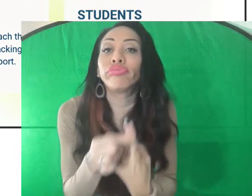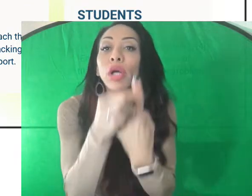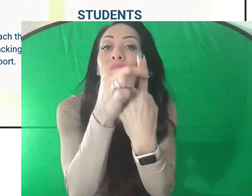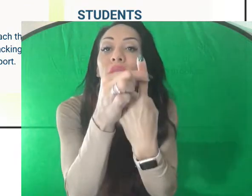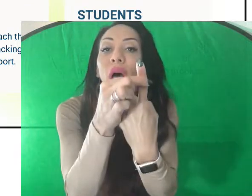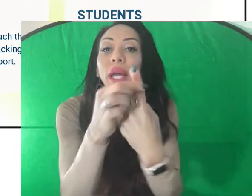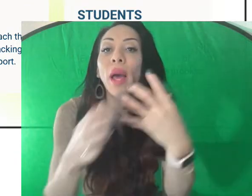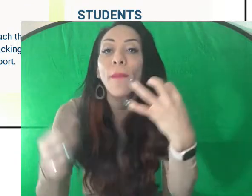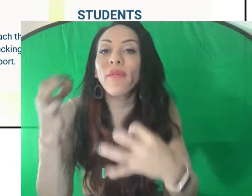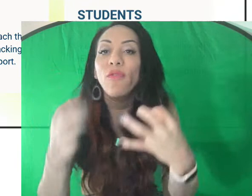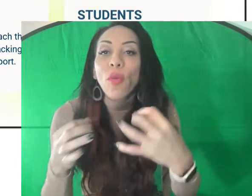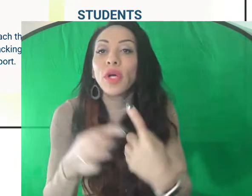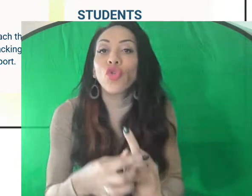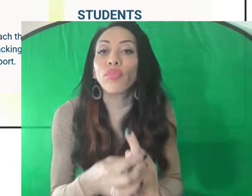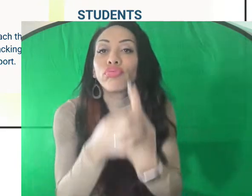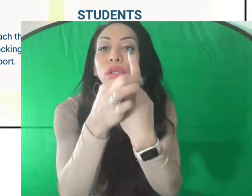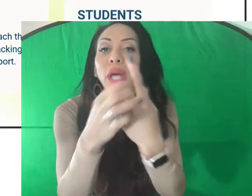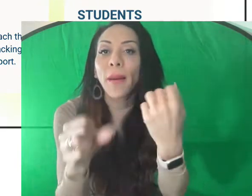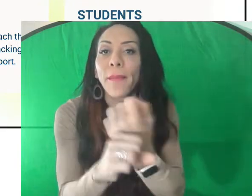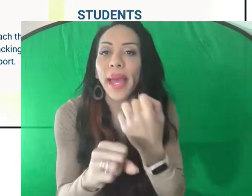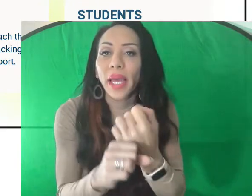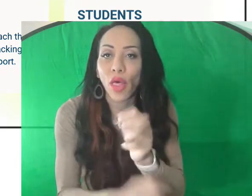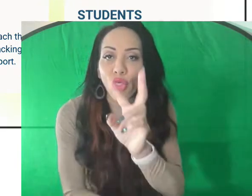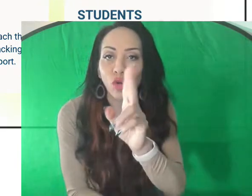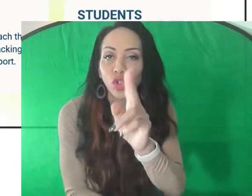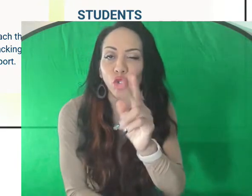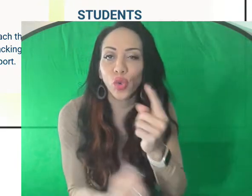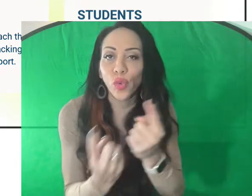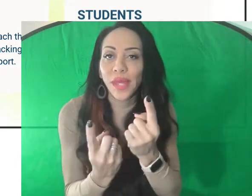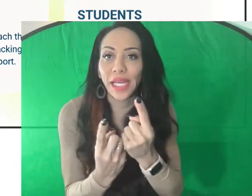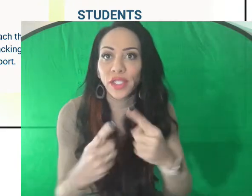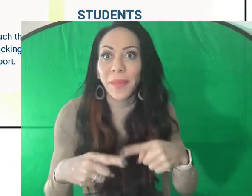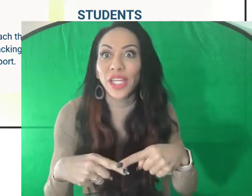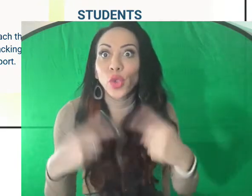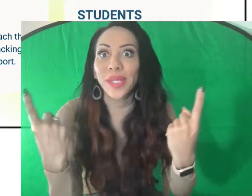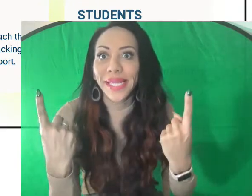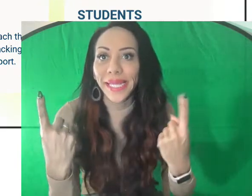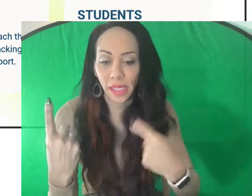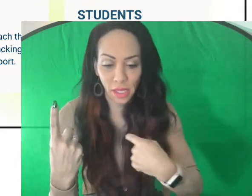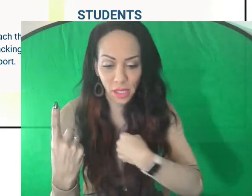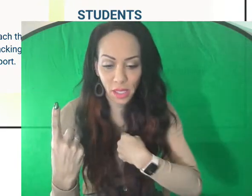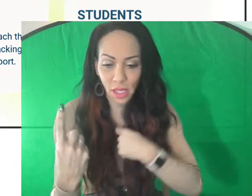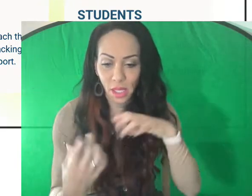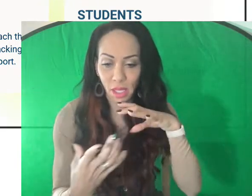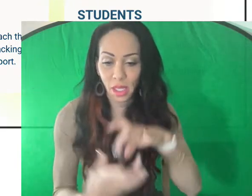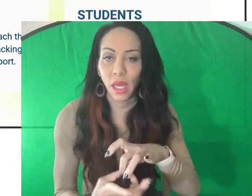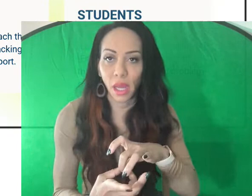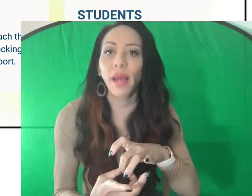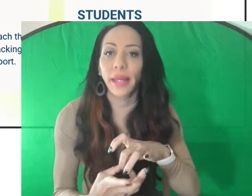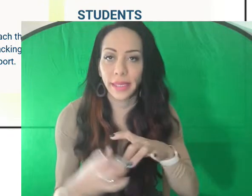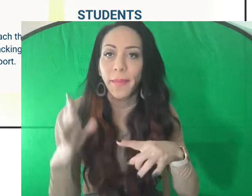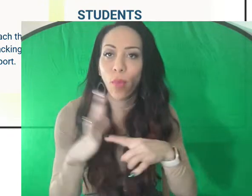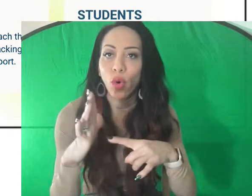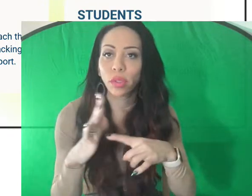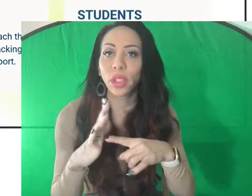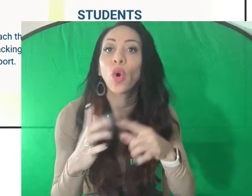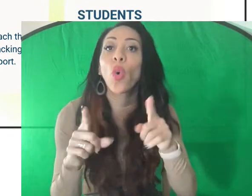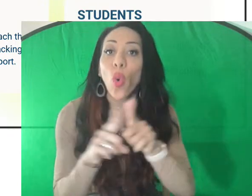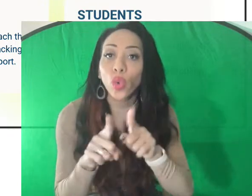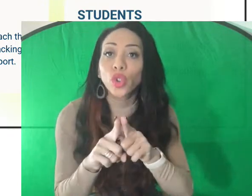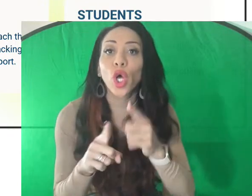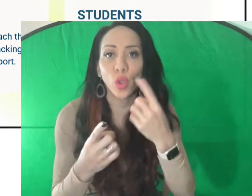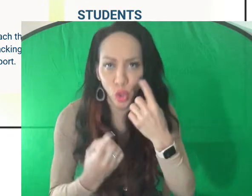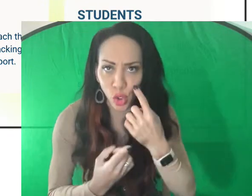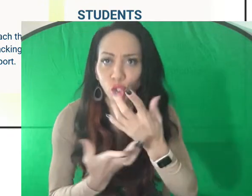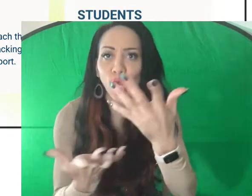the combination of those together is really valuable to them too. And then that additional layer of showcasing those outcomes, it provides the meaning